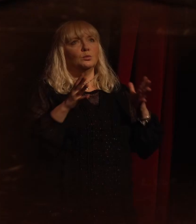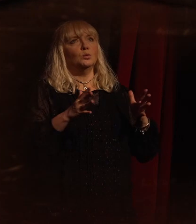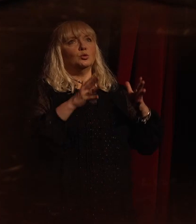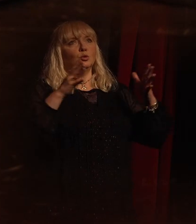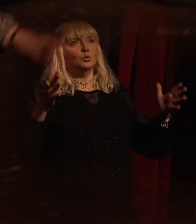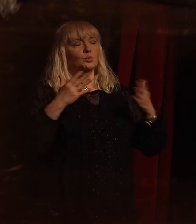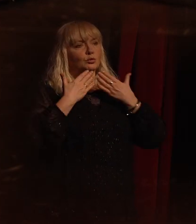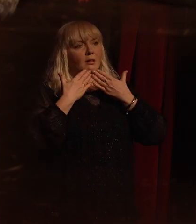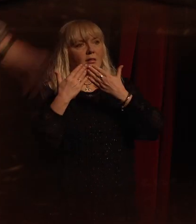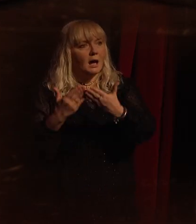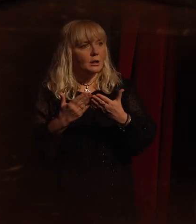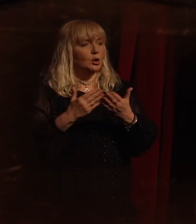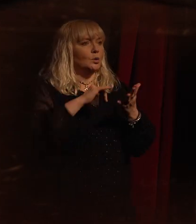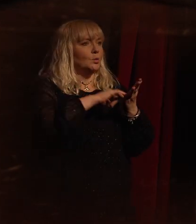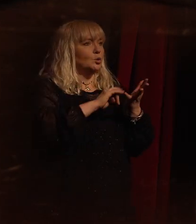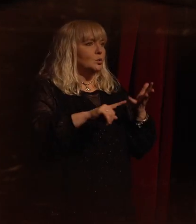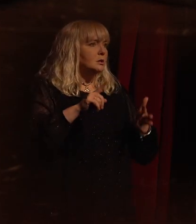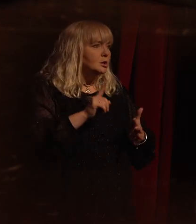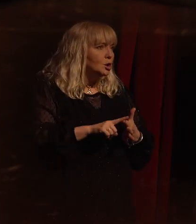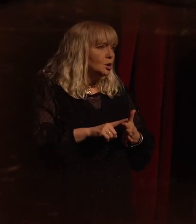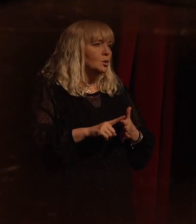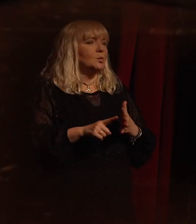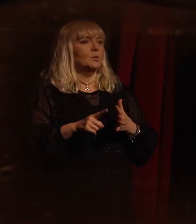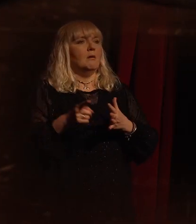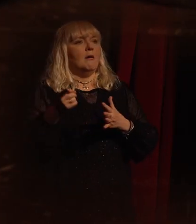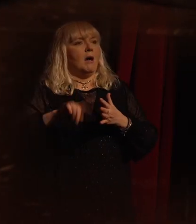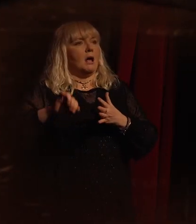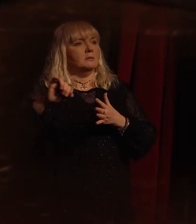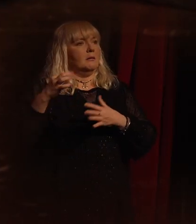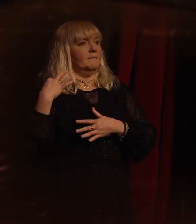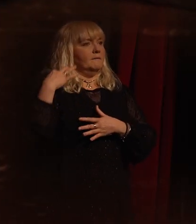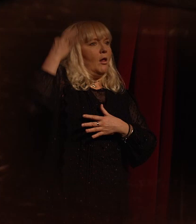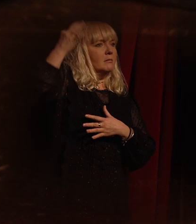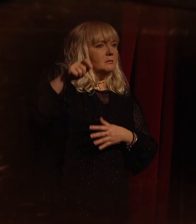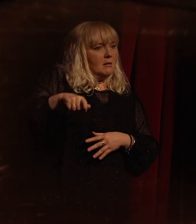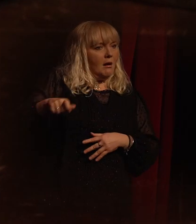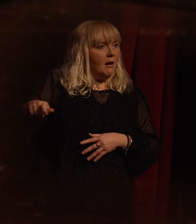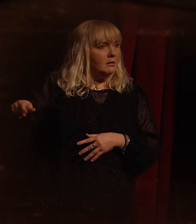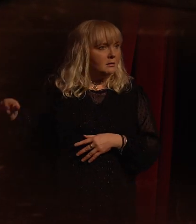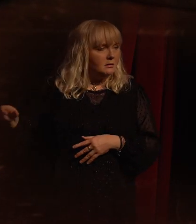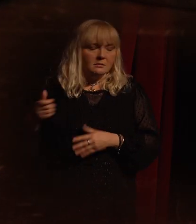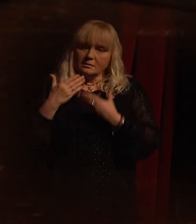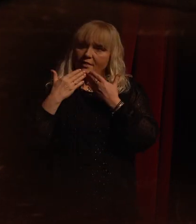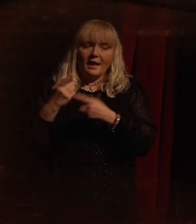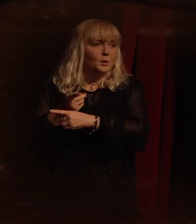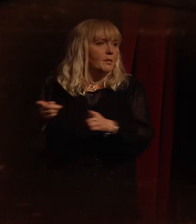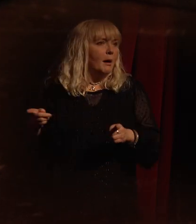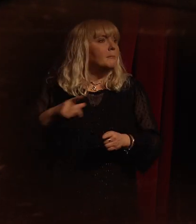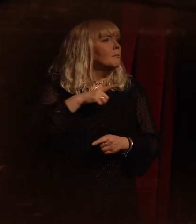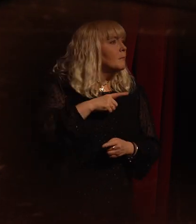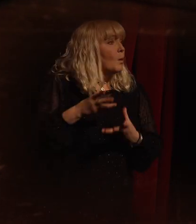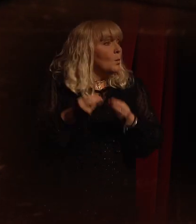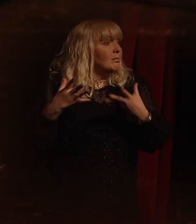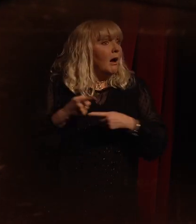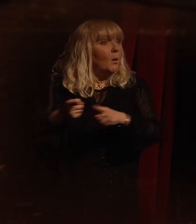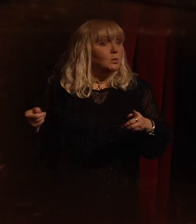Sue and all her actually volunteers, because without Sue and the volunteers, life would be